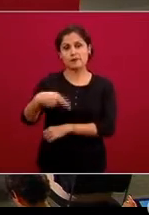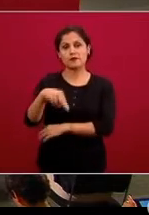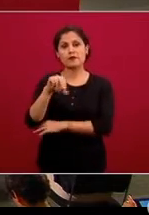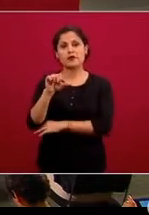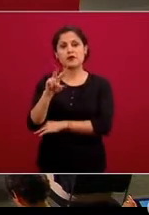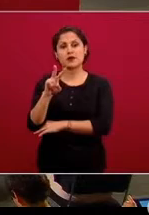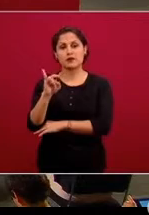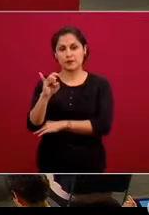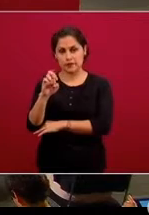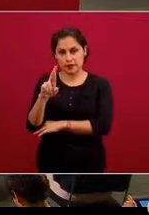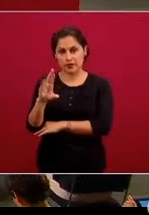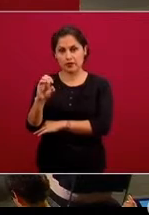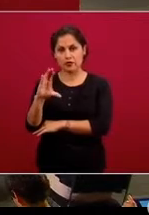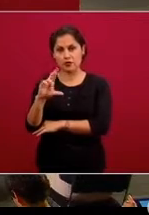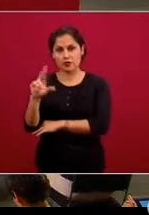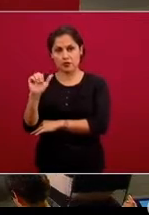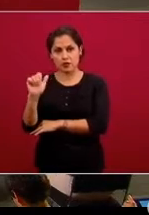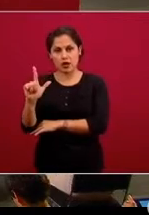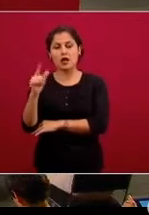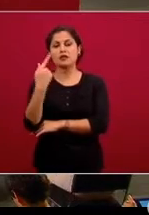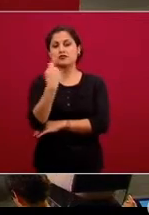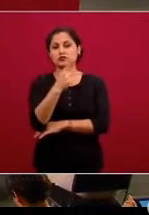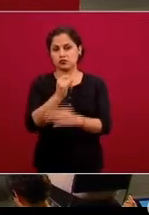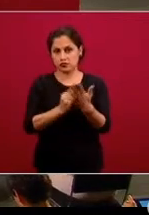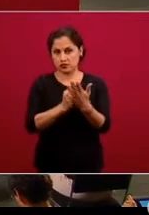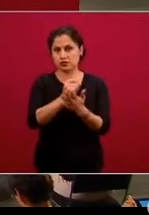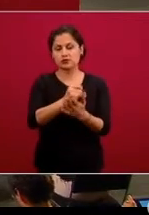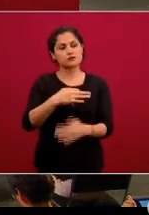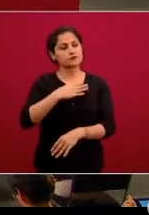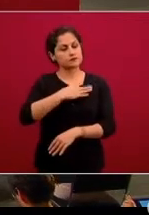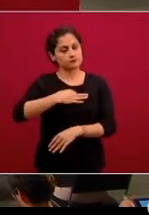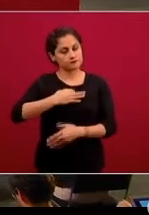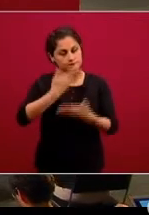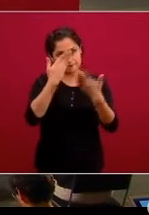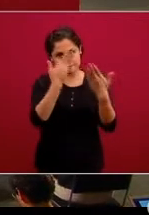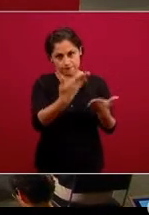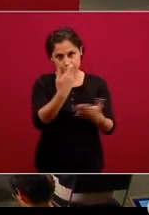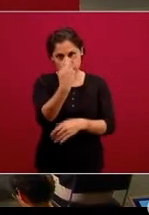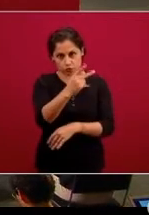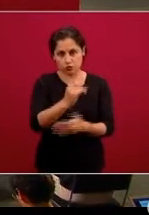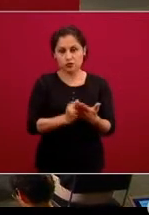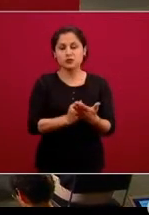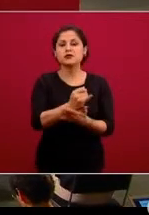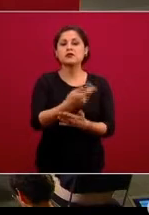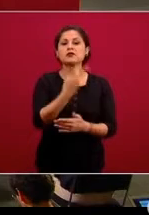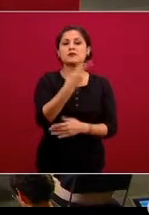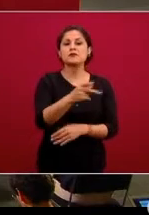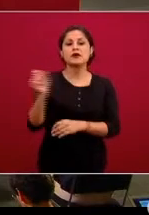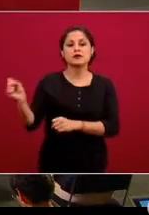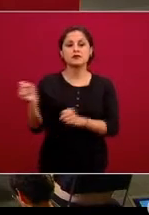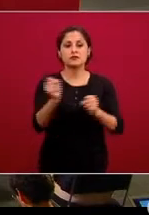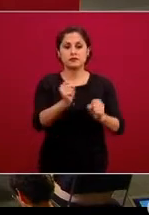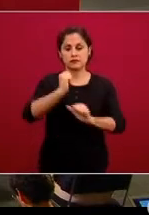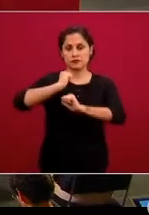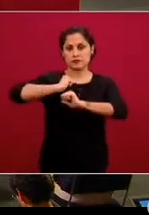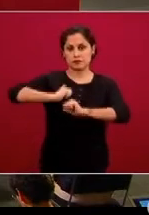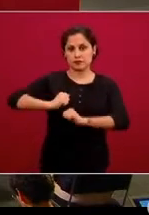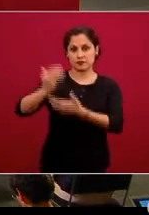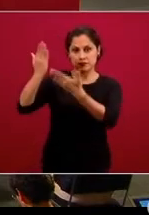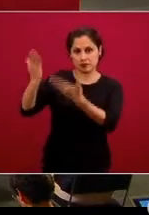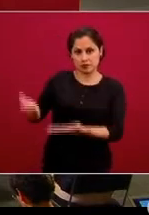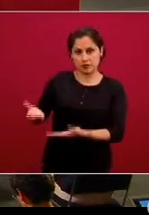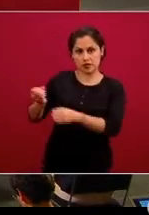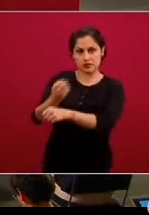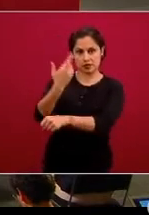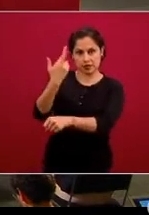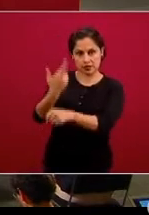want to commend the work of Mr. Governor for this idea, but also to the